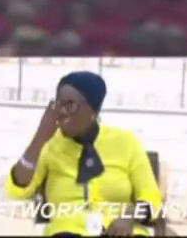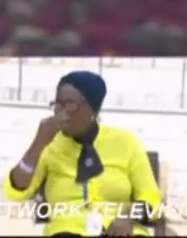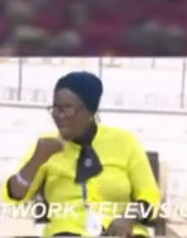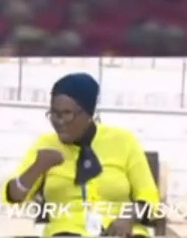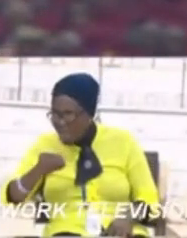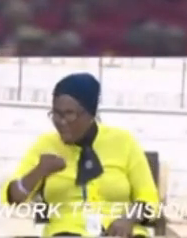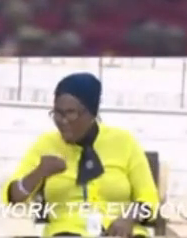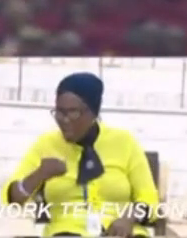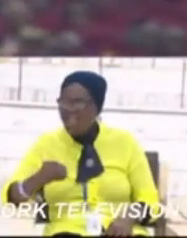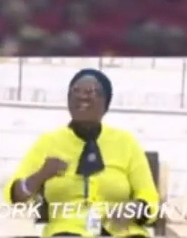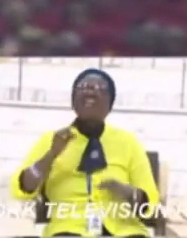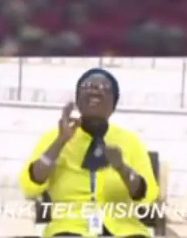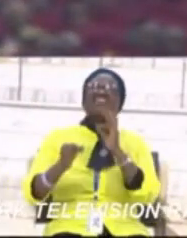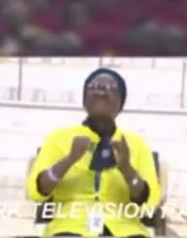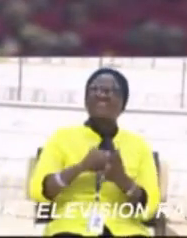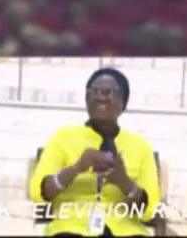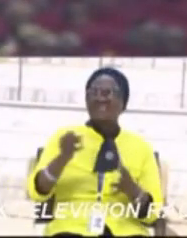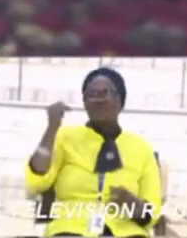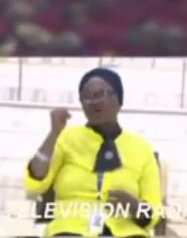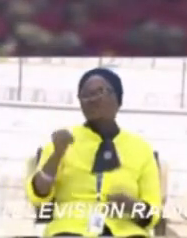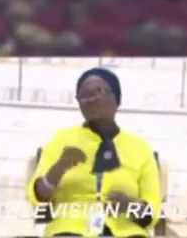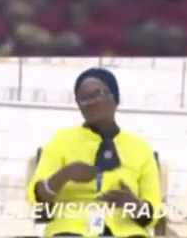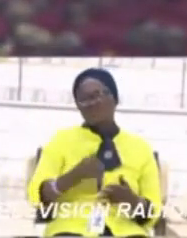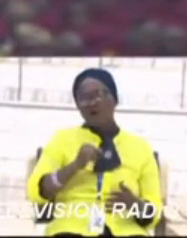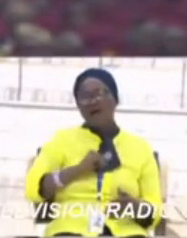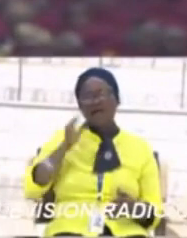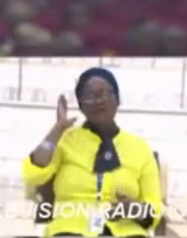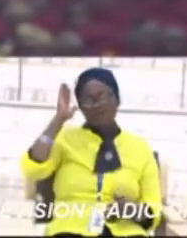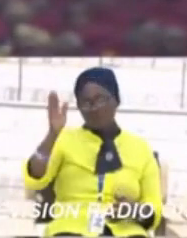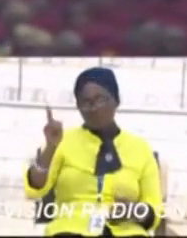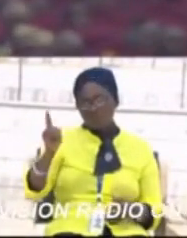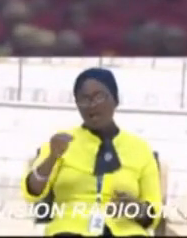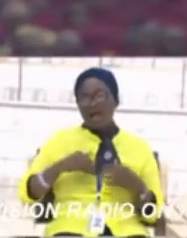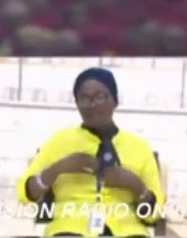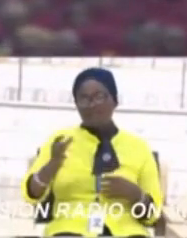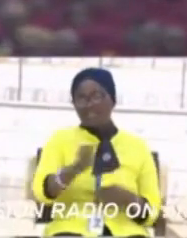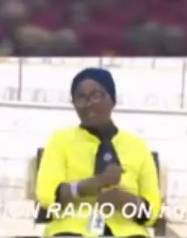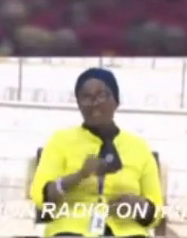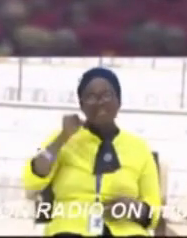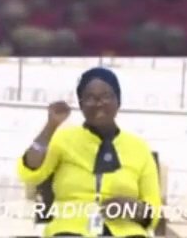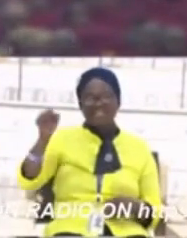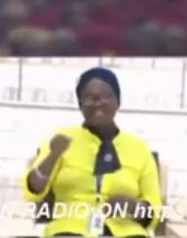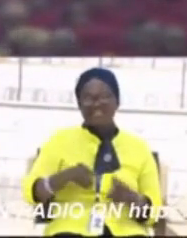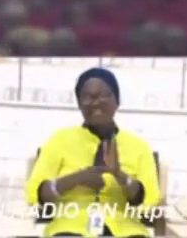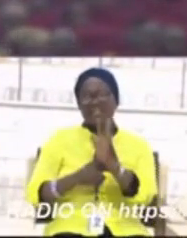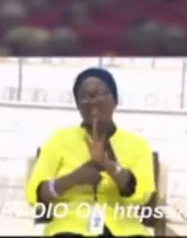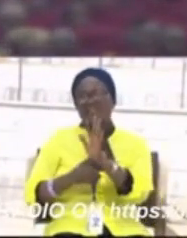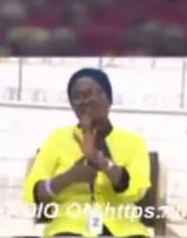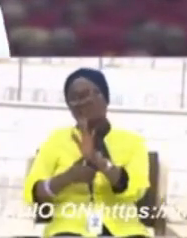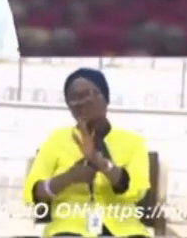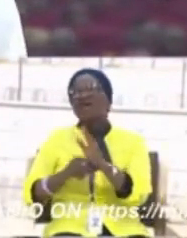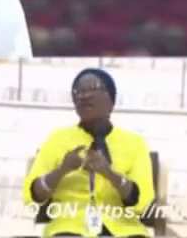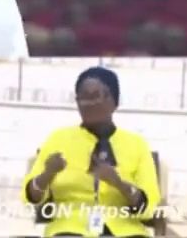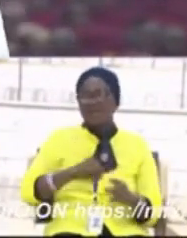his torchlight. But now I said, let him sleep. After all, he's a human being too.